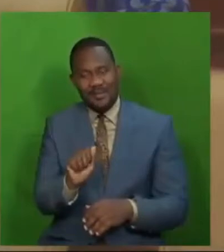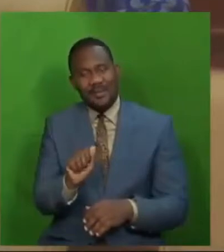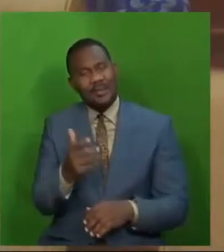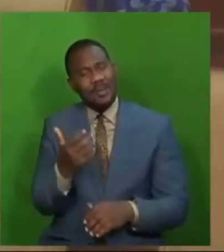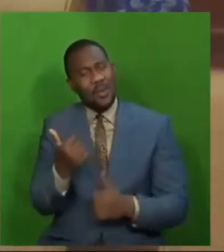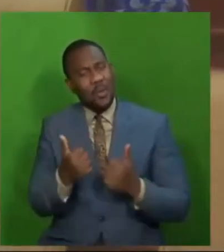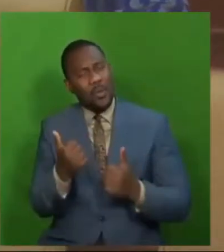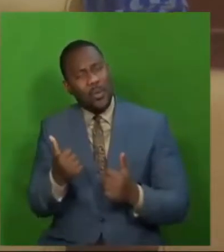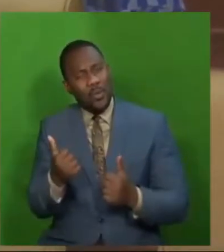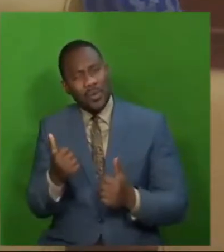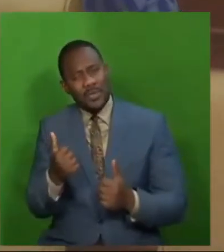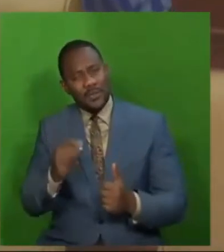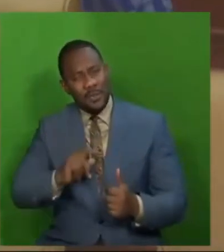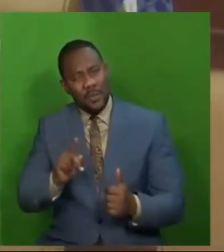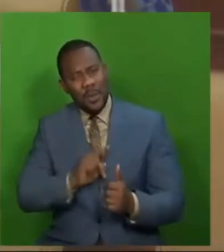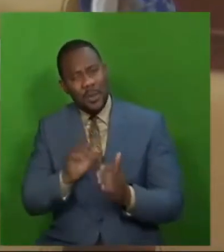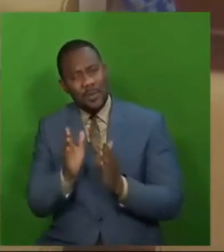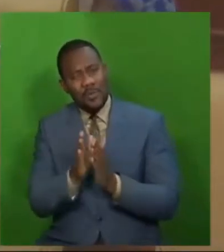91A.